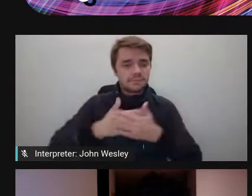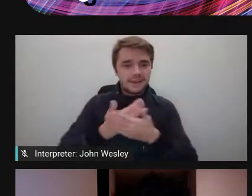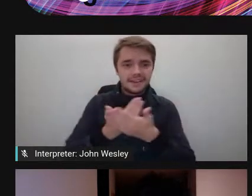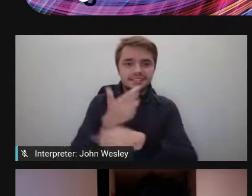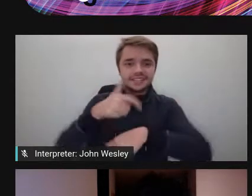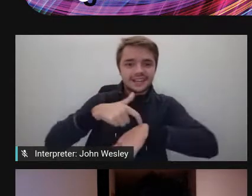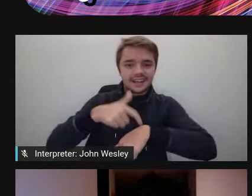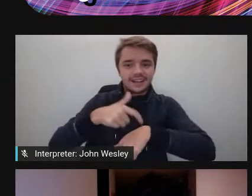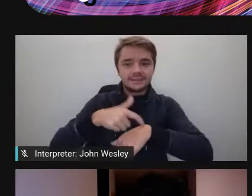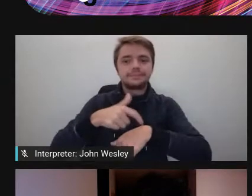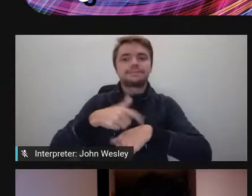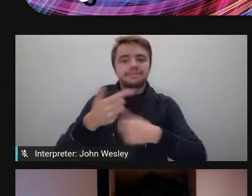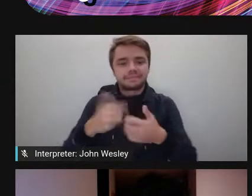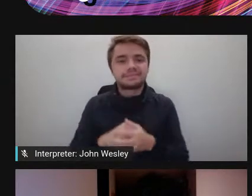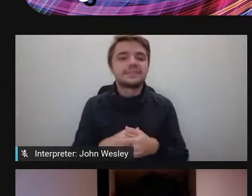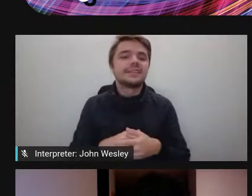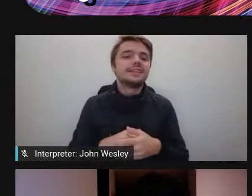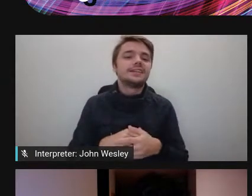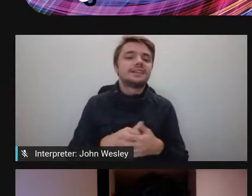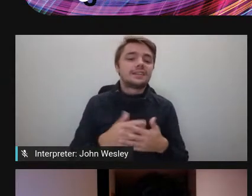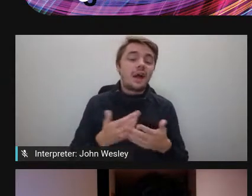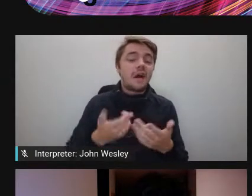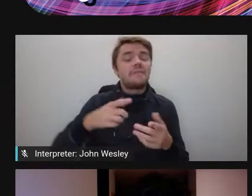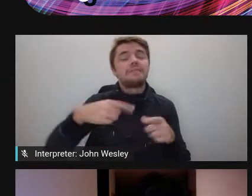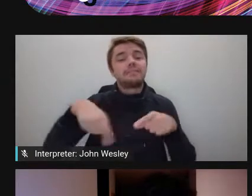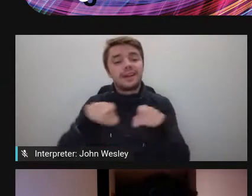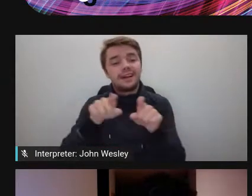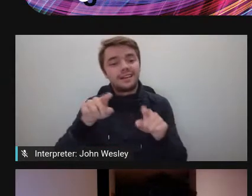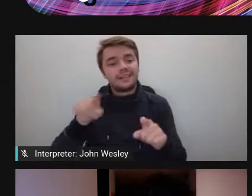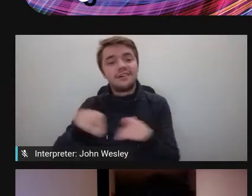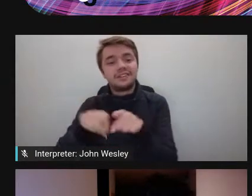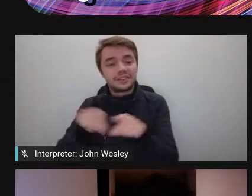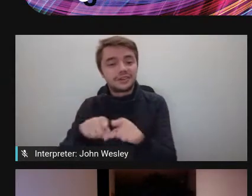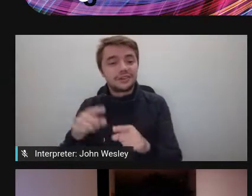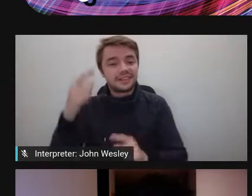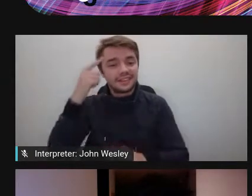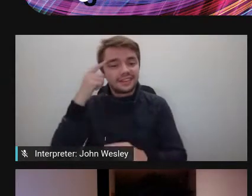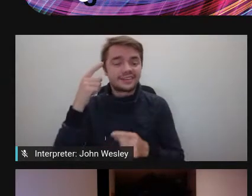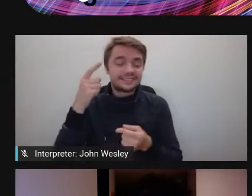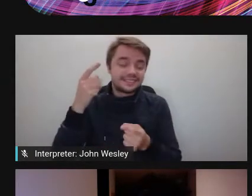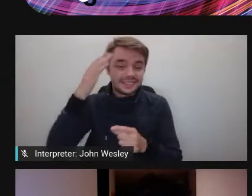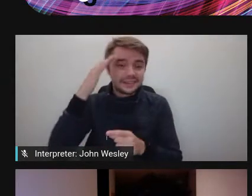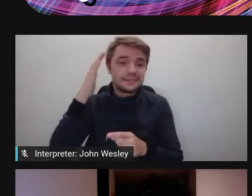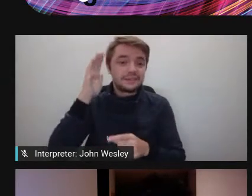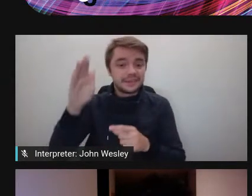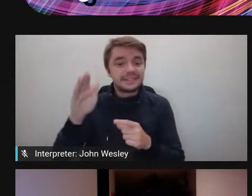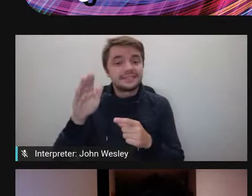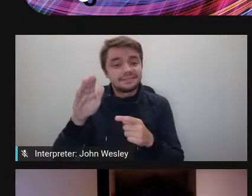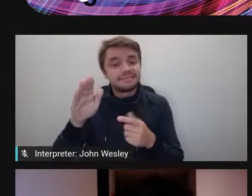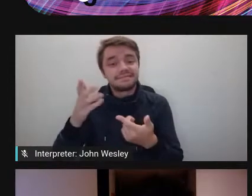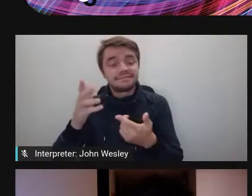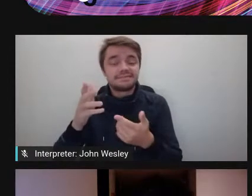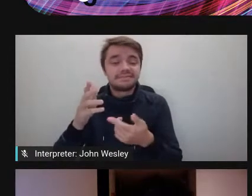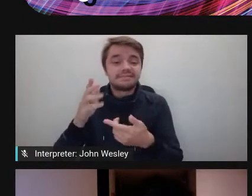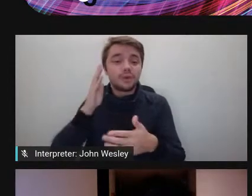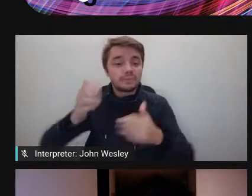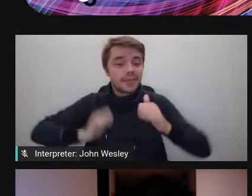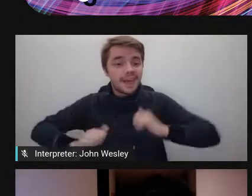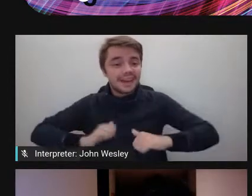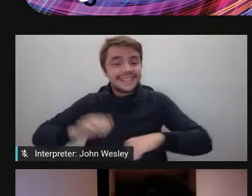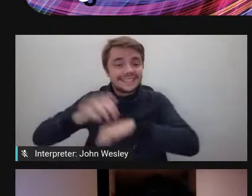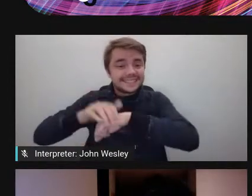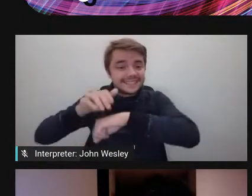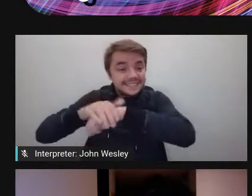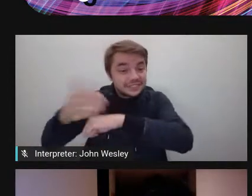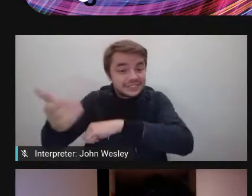knowing that also it was going to be in English. So also, you know, I think, you know, all of us as actors, or we all have our stories, you